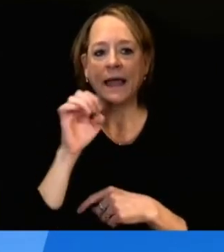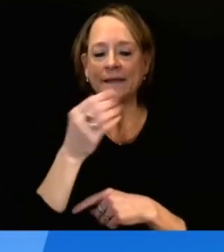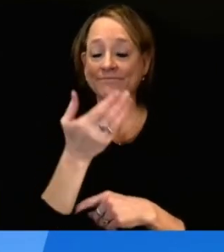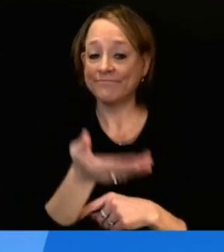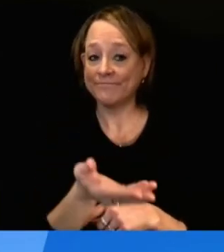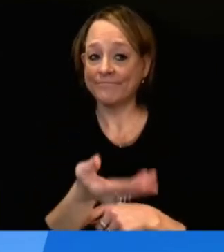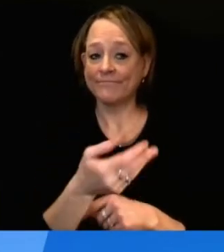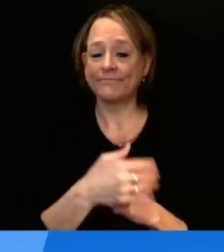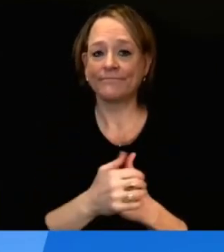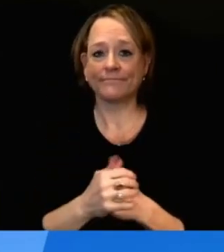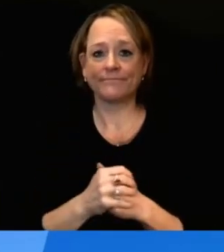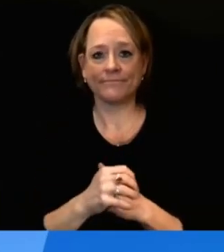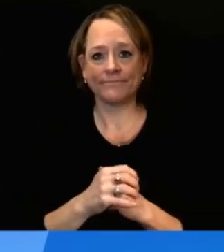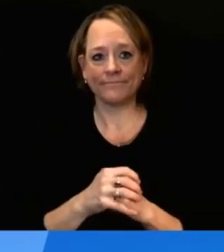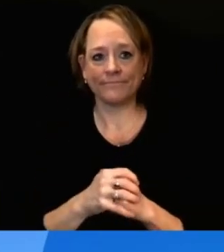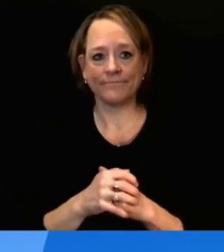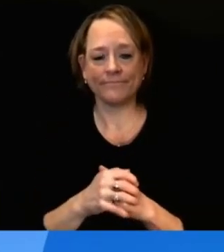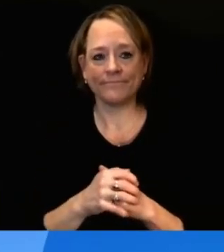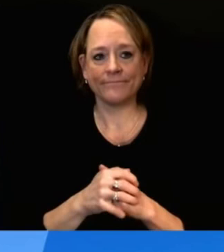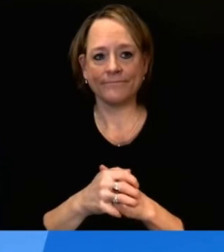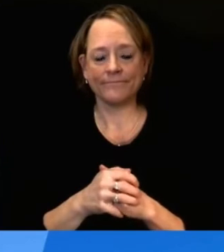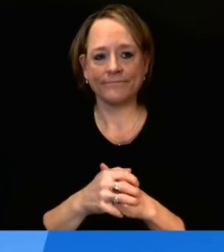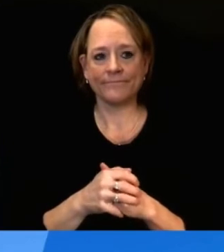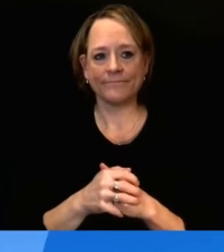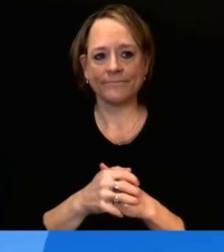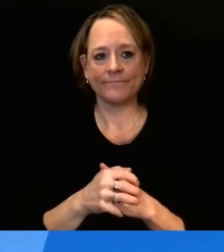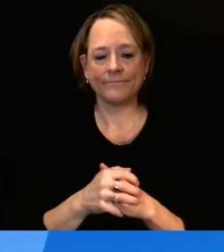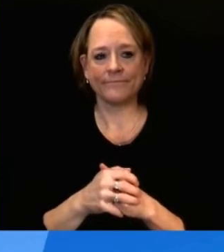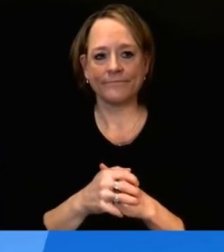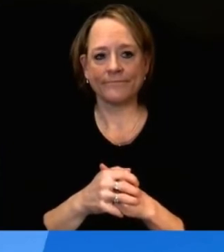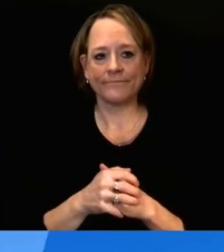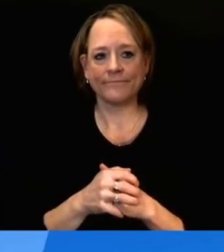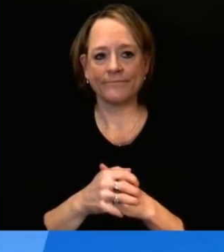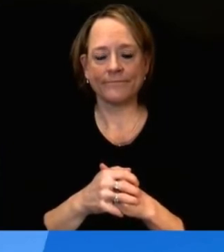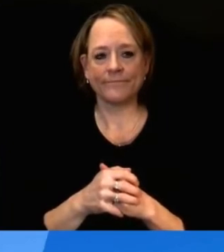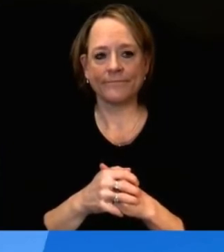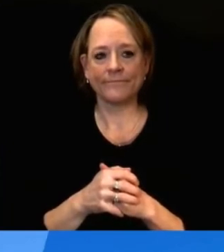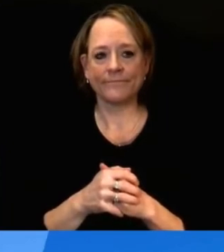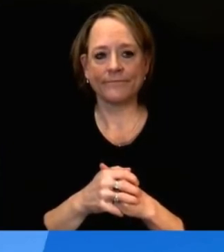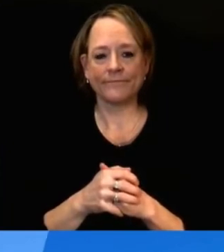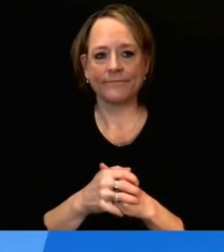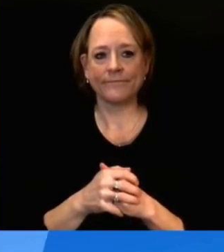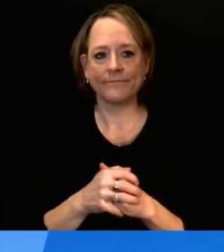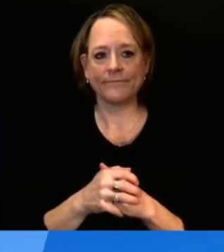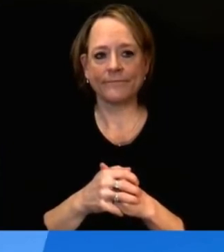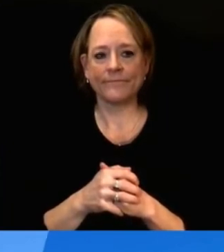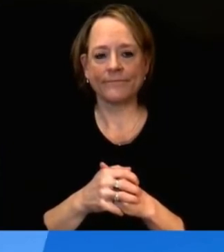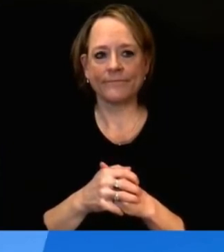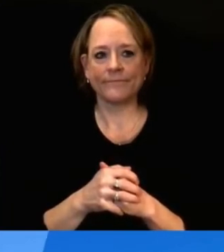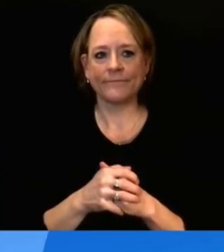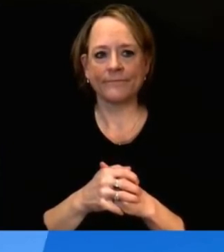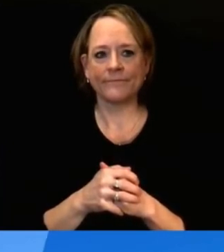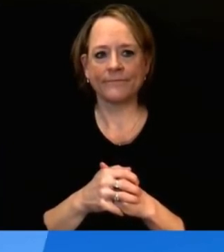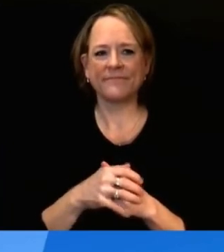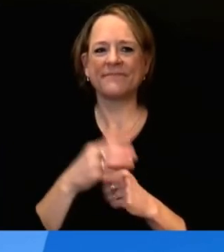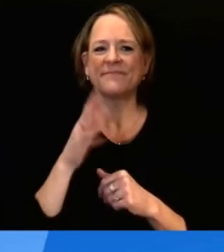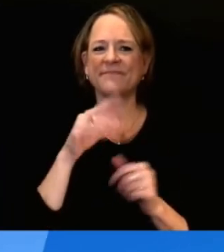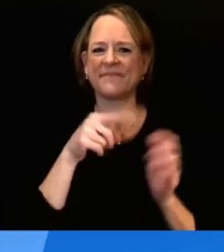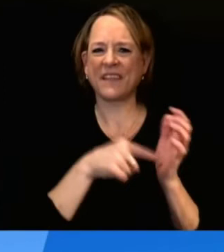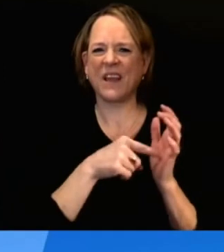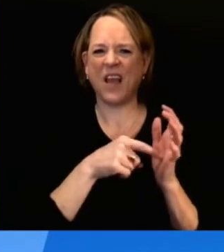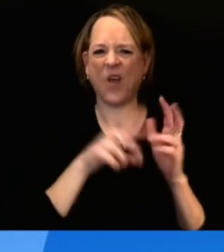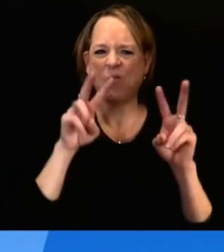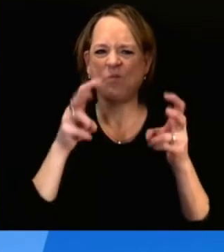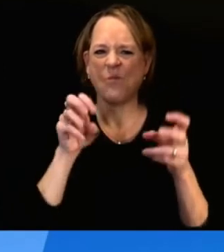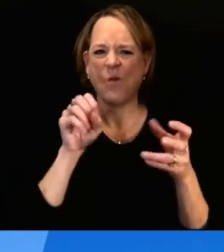Thanks for taking my call. I wanted to read a quote that I had from an interview I conducted yesterday with